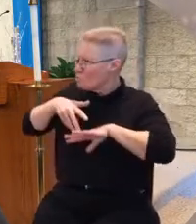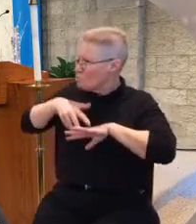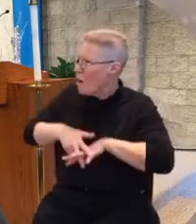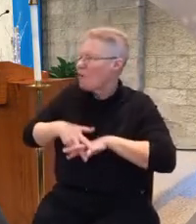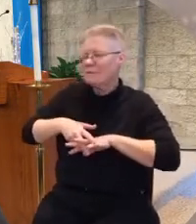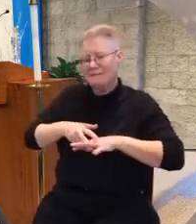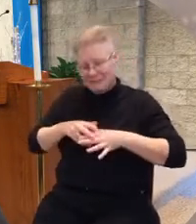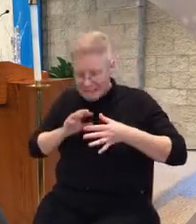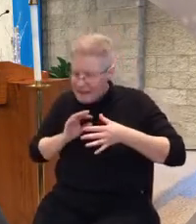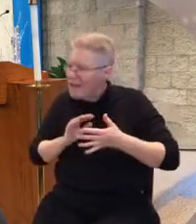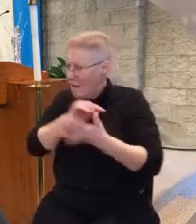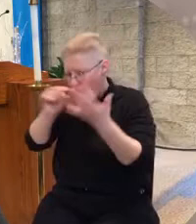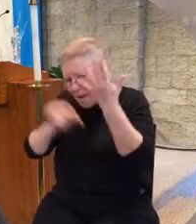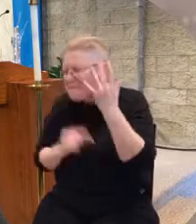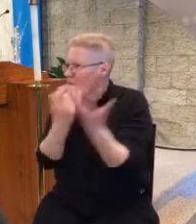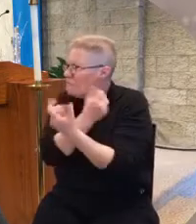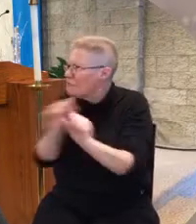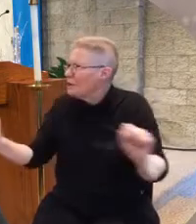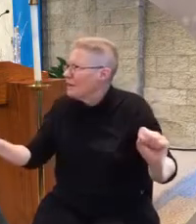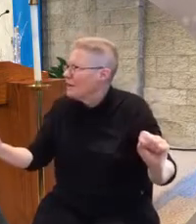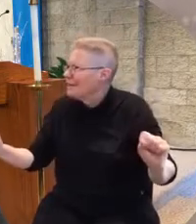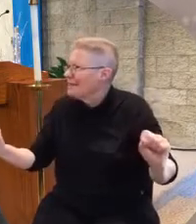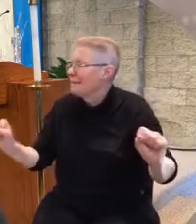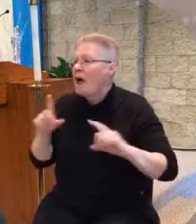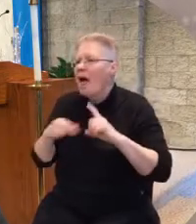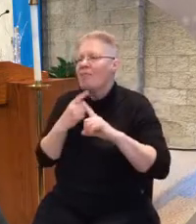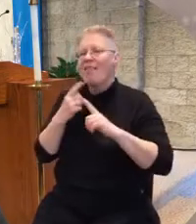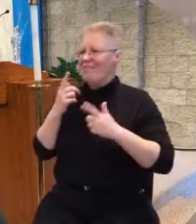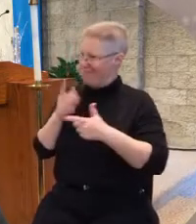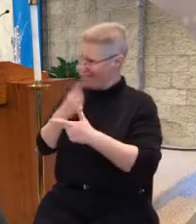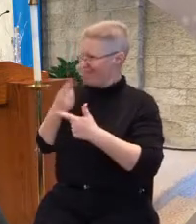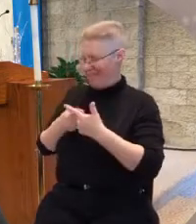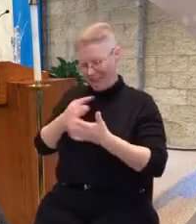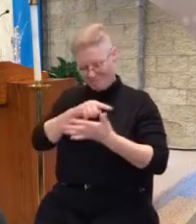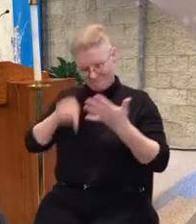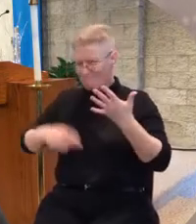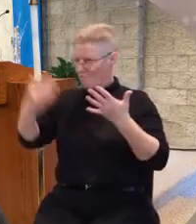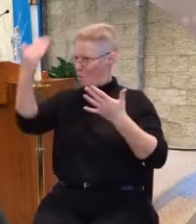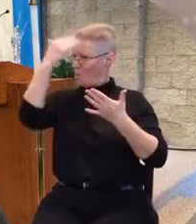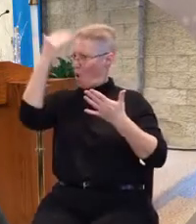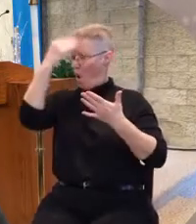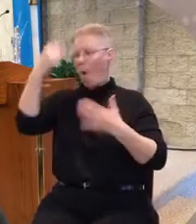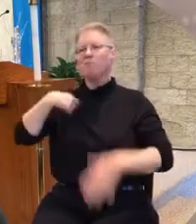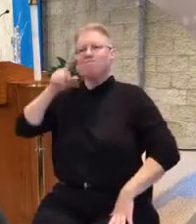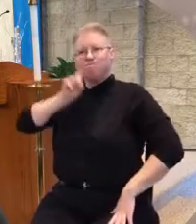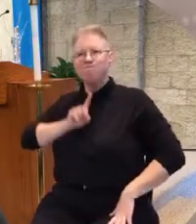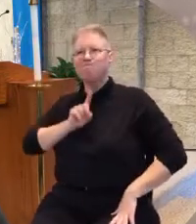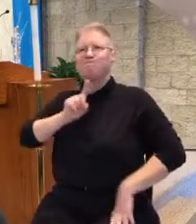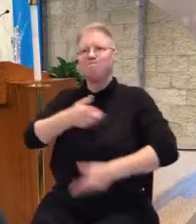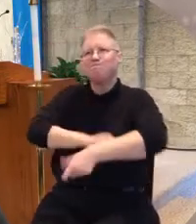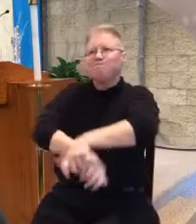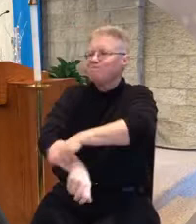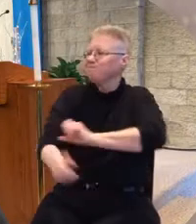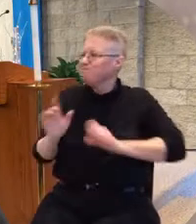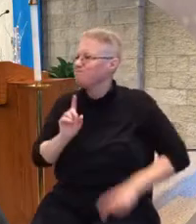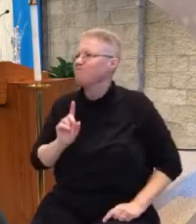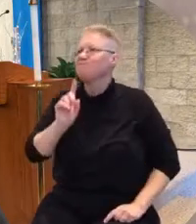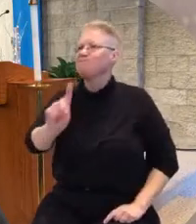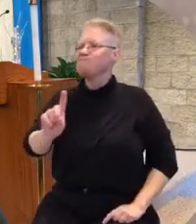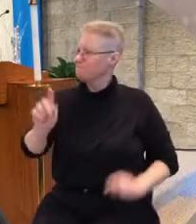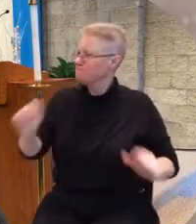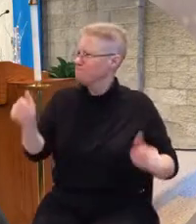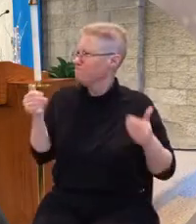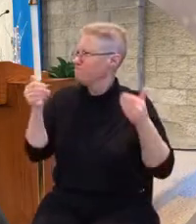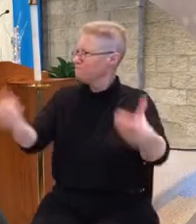Free. And you walk into your purpose without hesitancy because when you're home, you